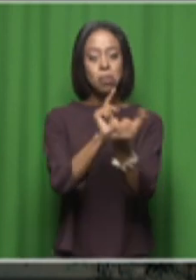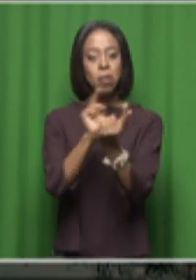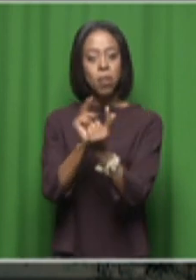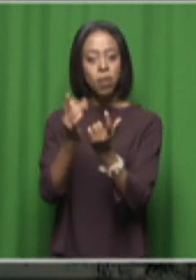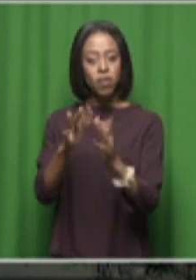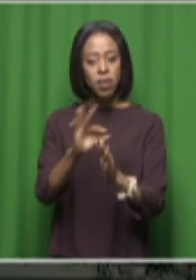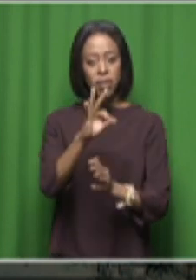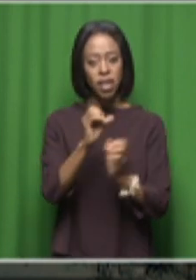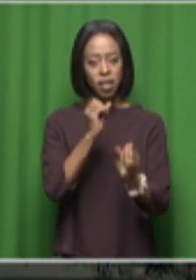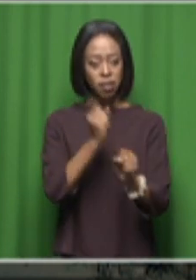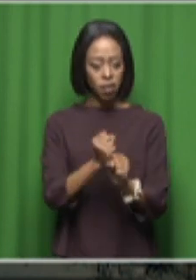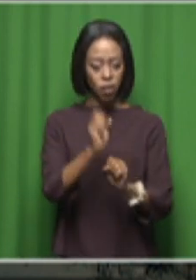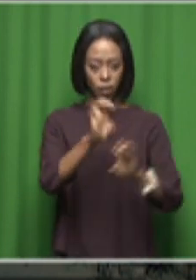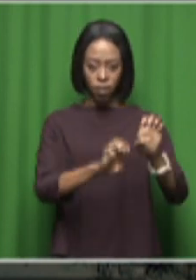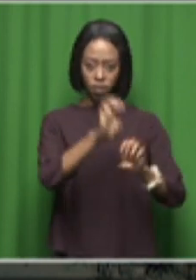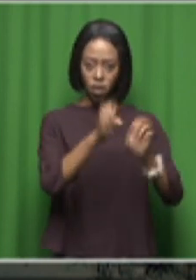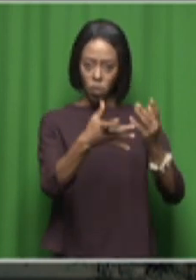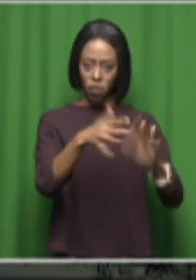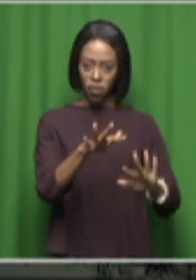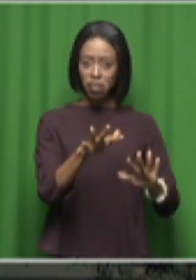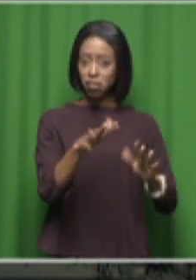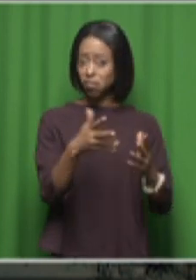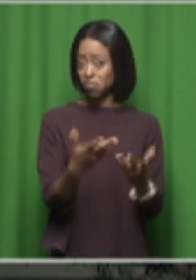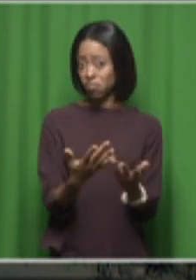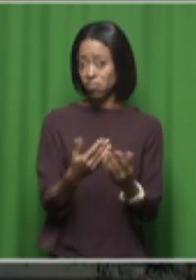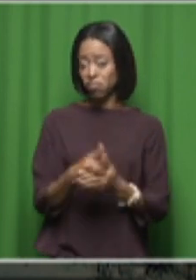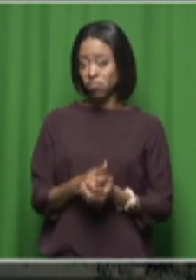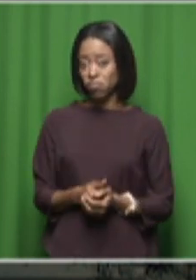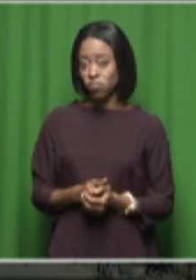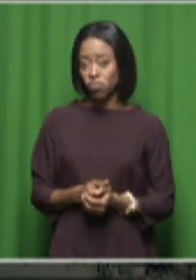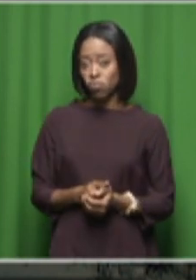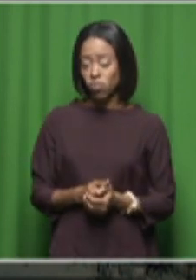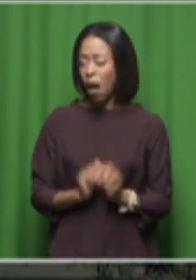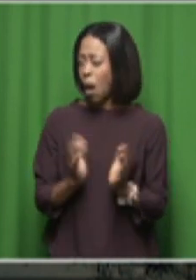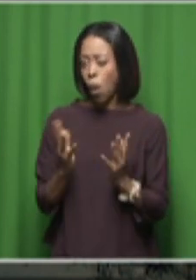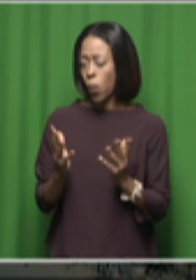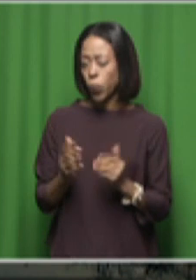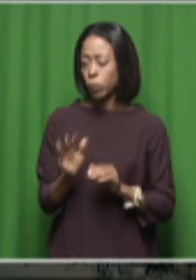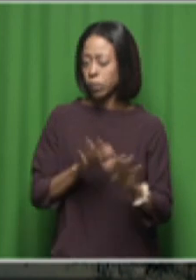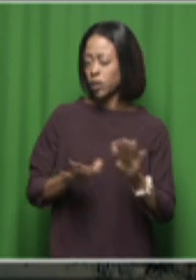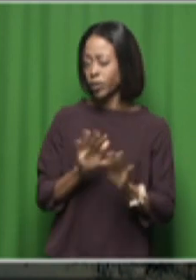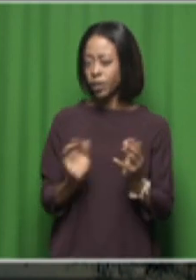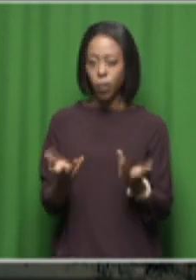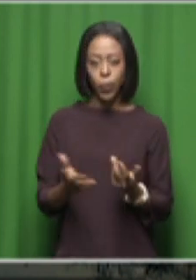the 30-year journey that we've had as a democracy. So how are we faring?